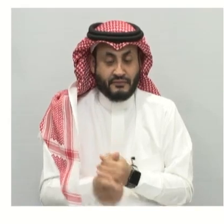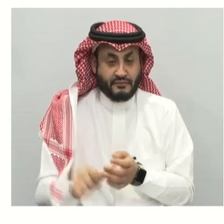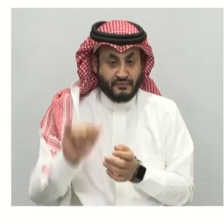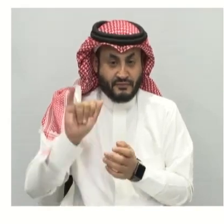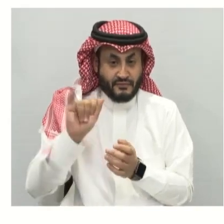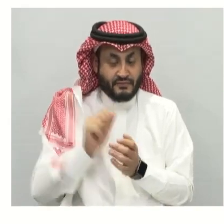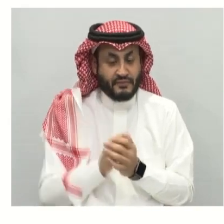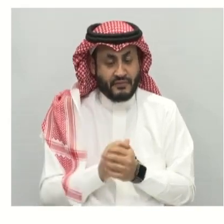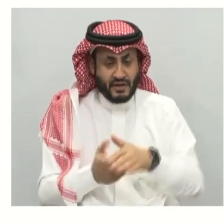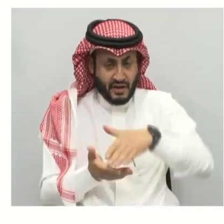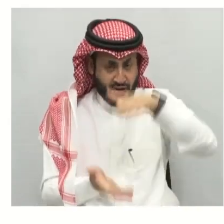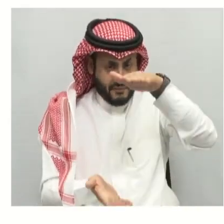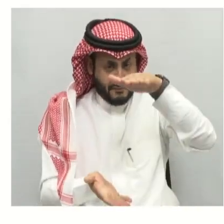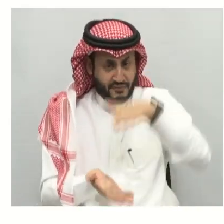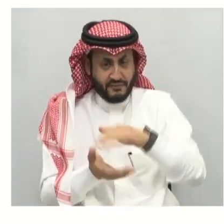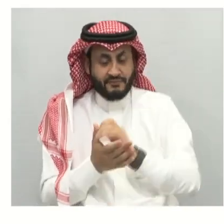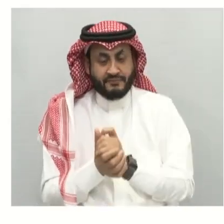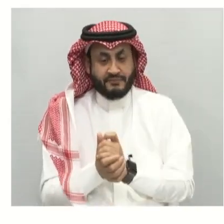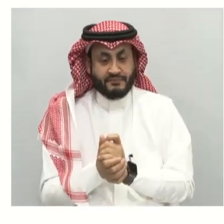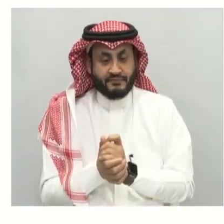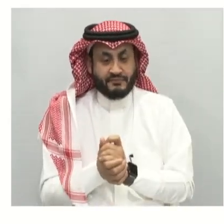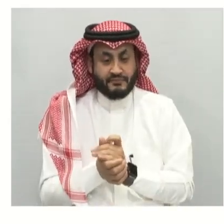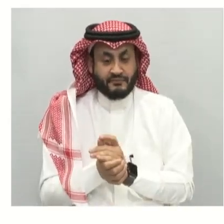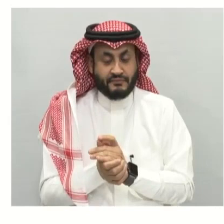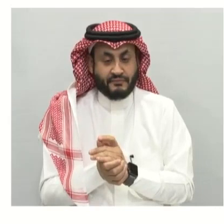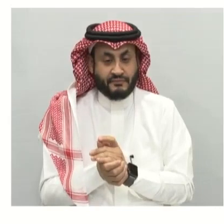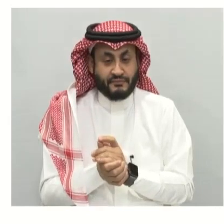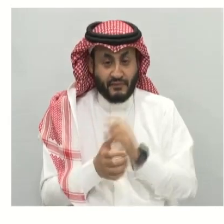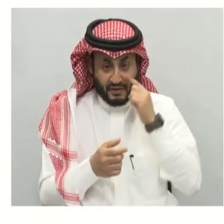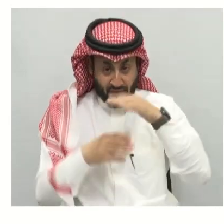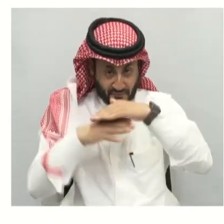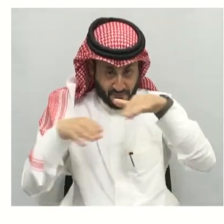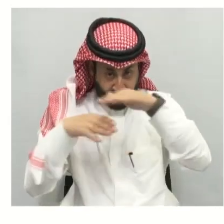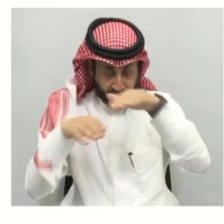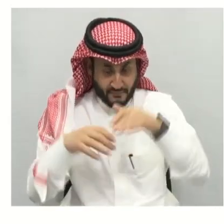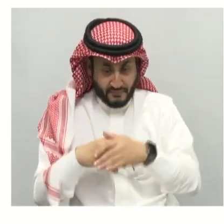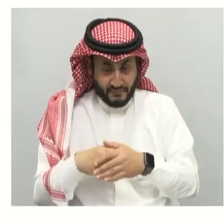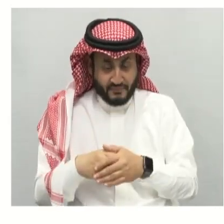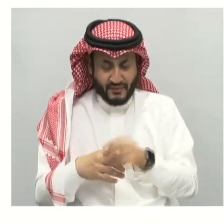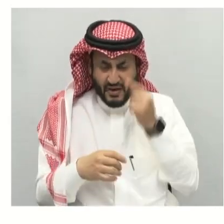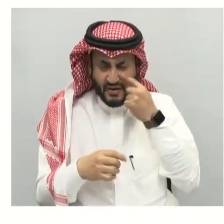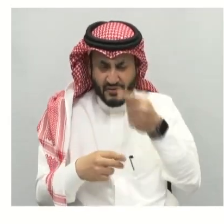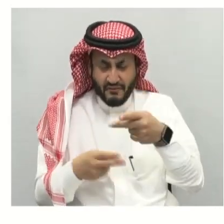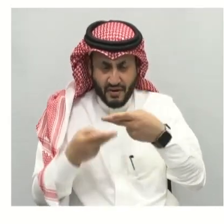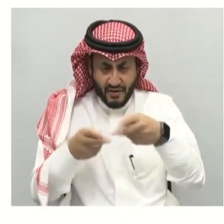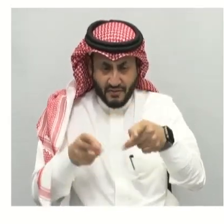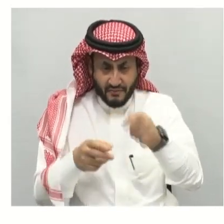I, uppercase I, lowercase I. Do you notice the difference?